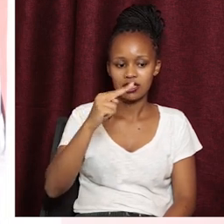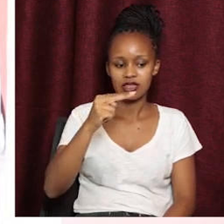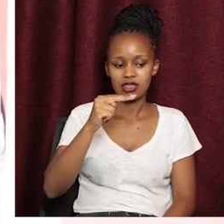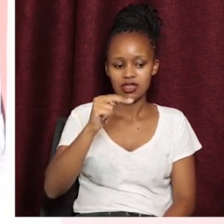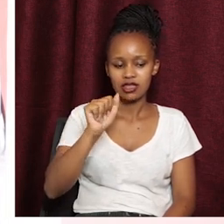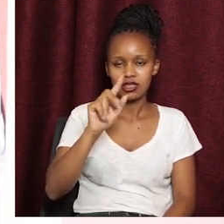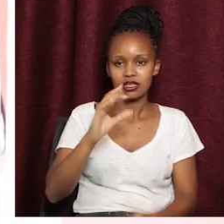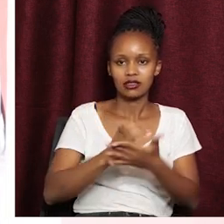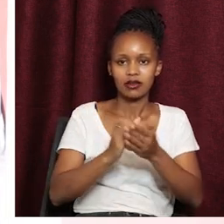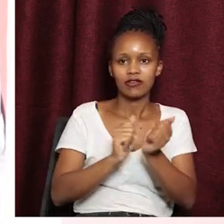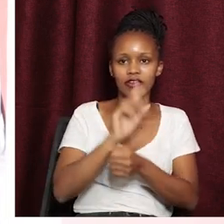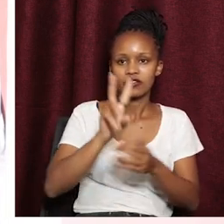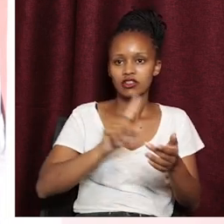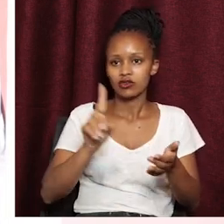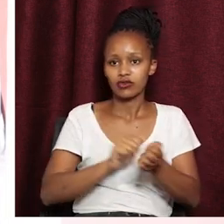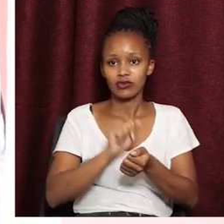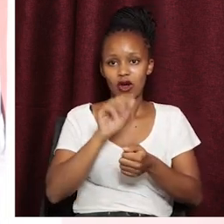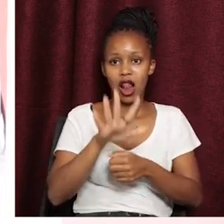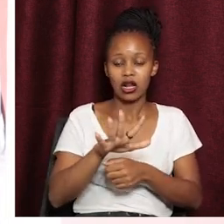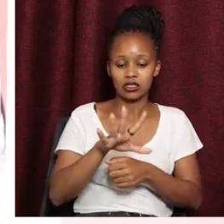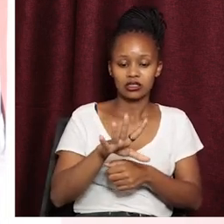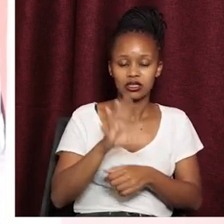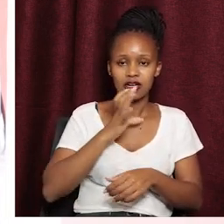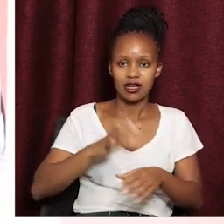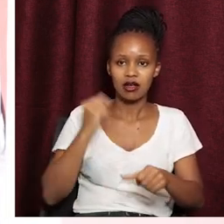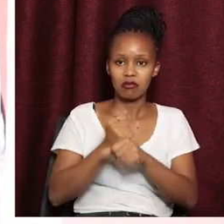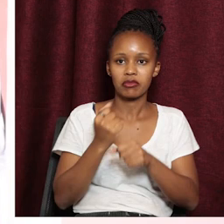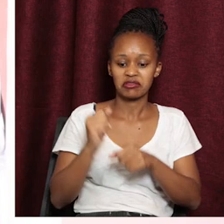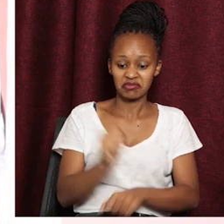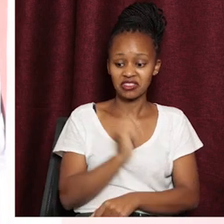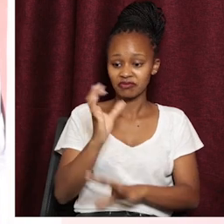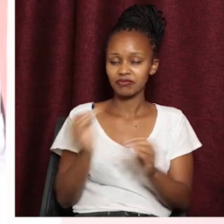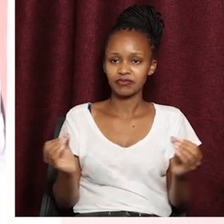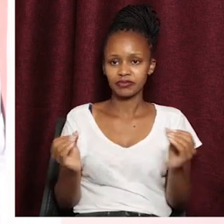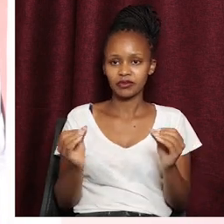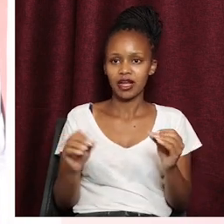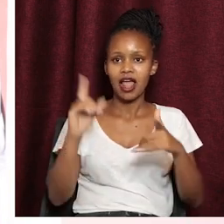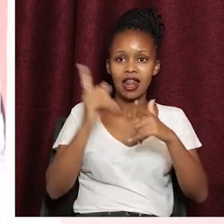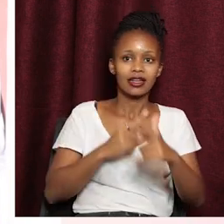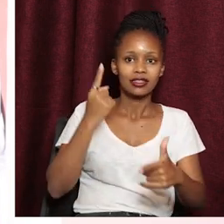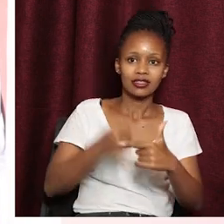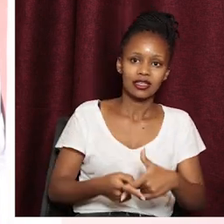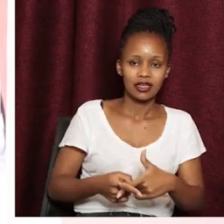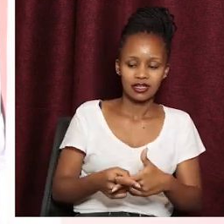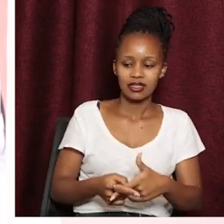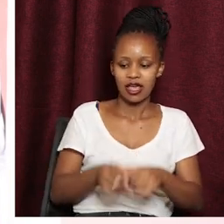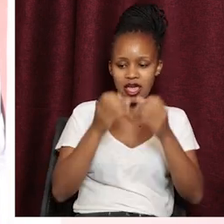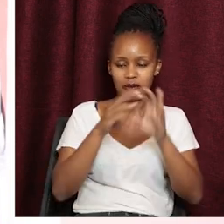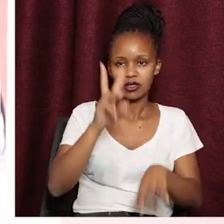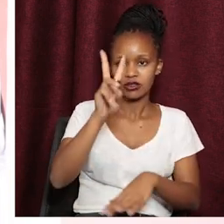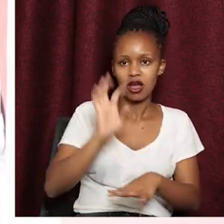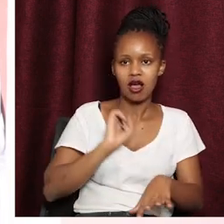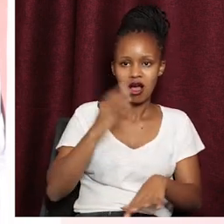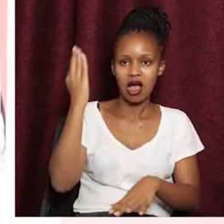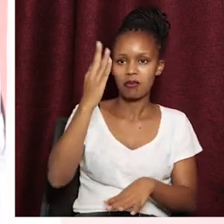and I read, and if Christ has not been raised, then empty too is